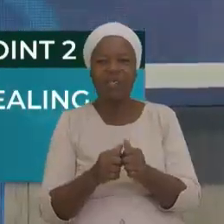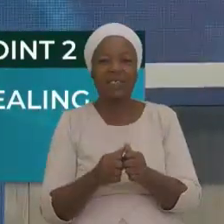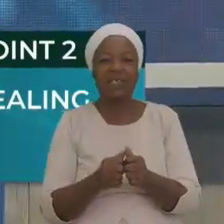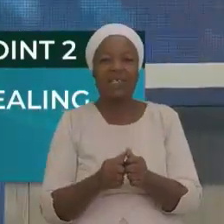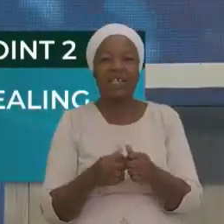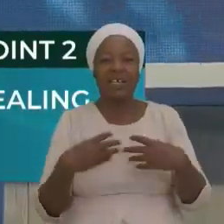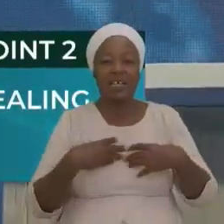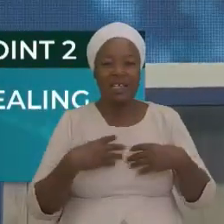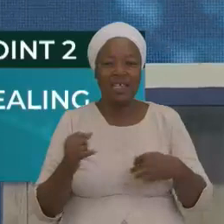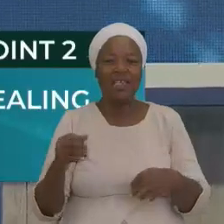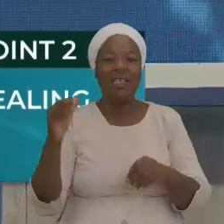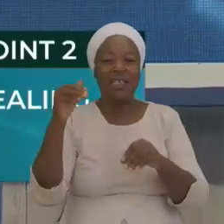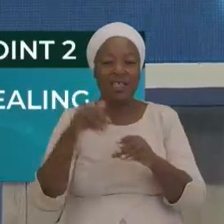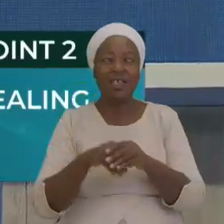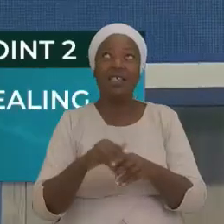wings.